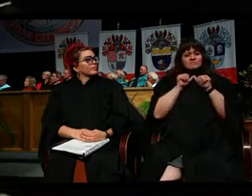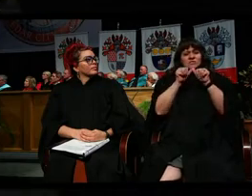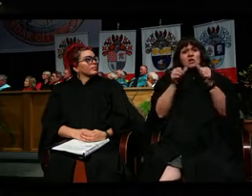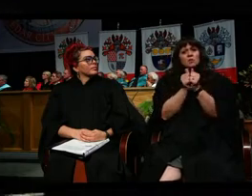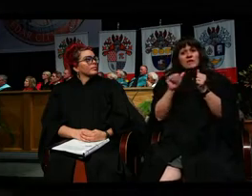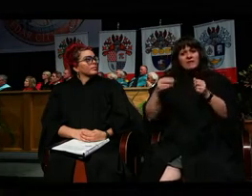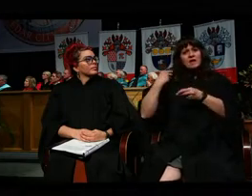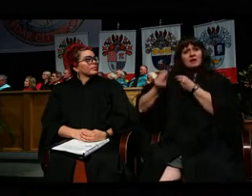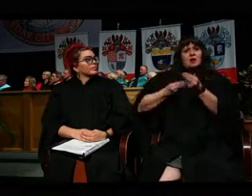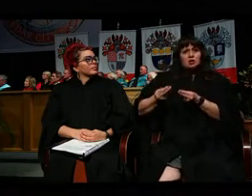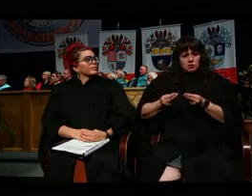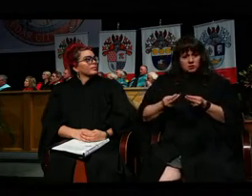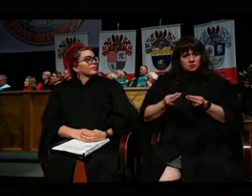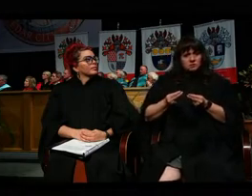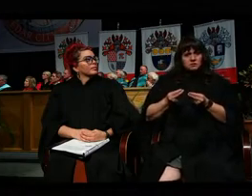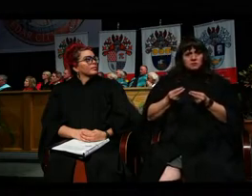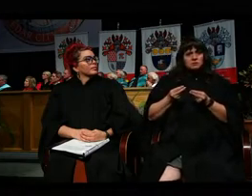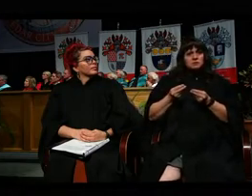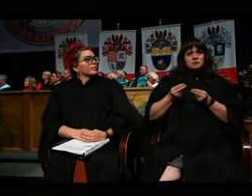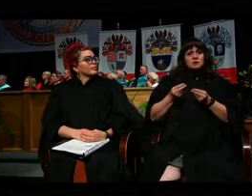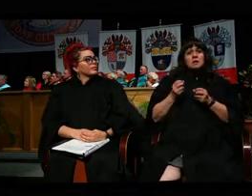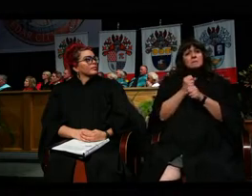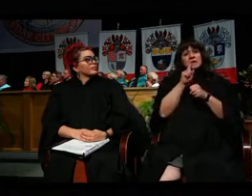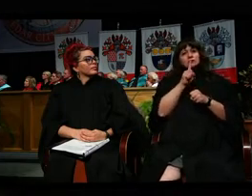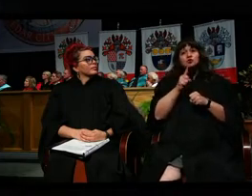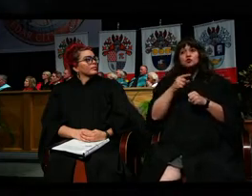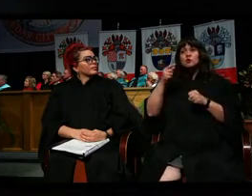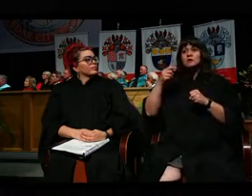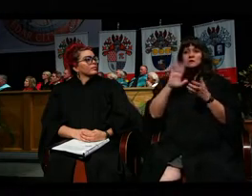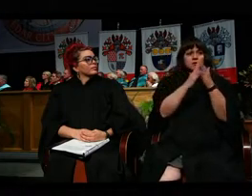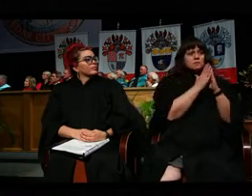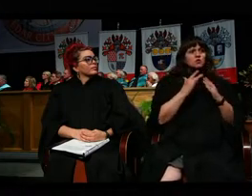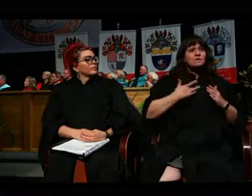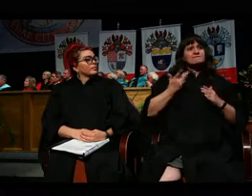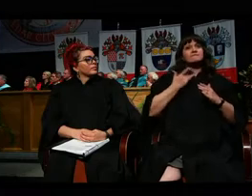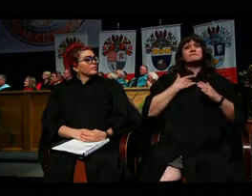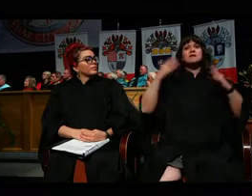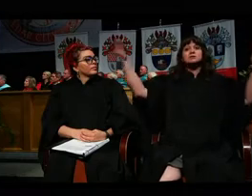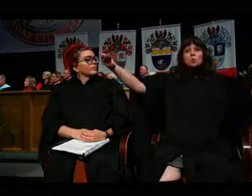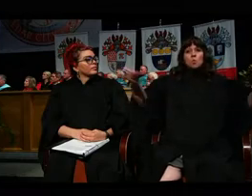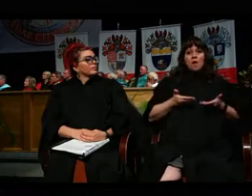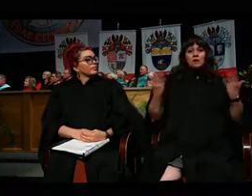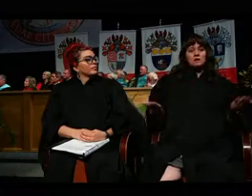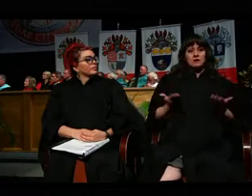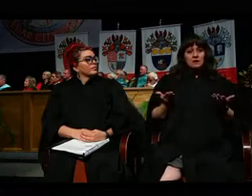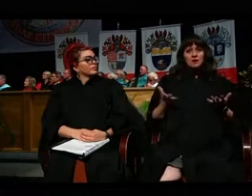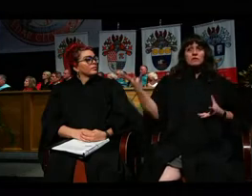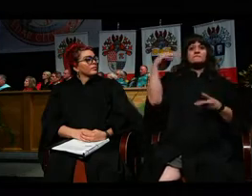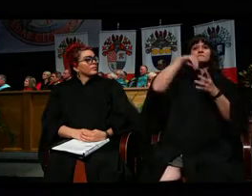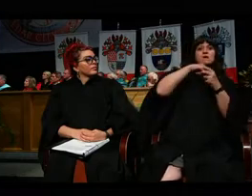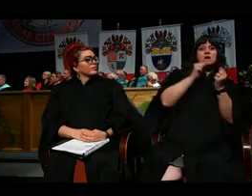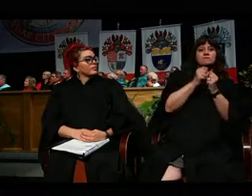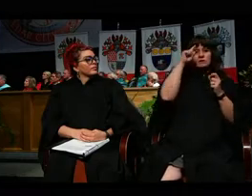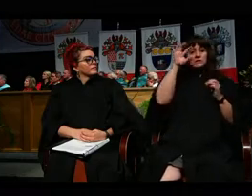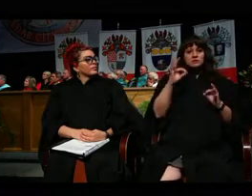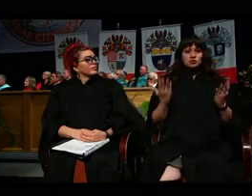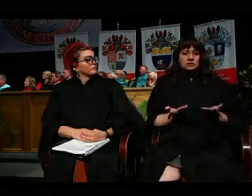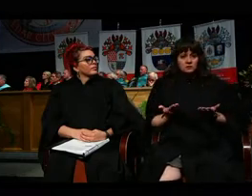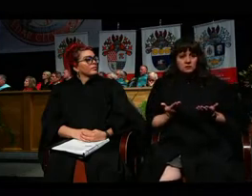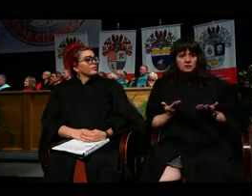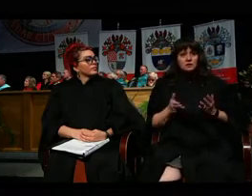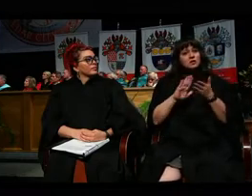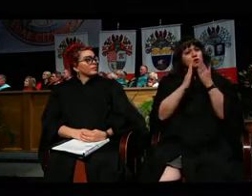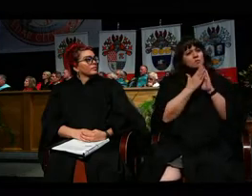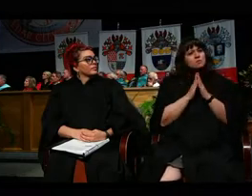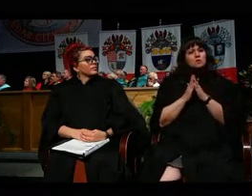must make sure that the community feels welcome here, that the community is part of the decisions that are being made here, that the community is